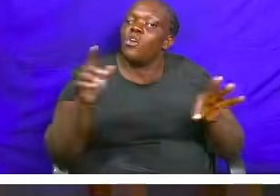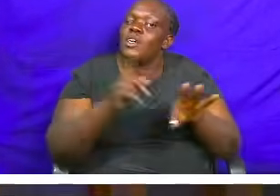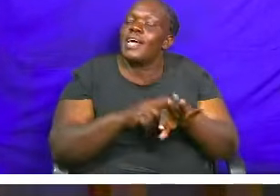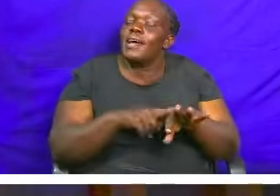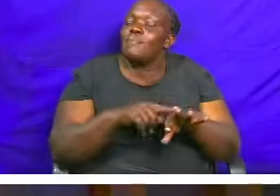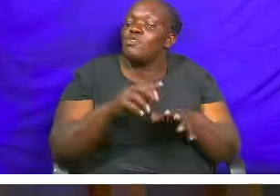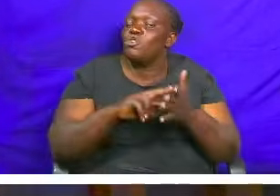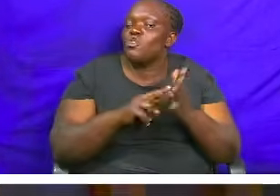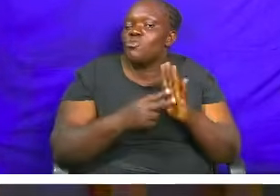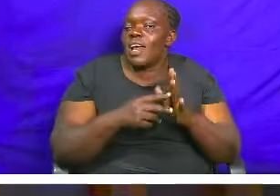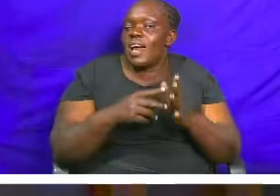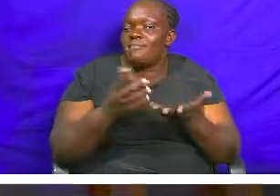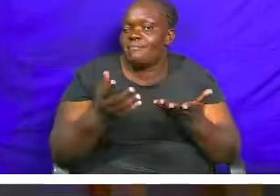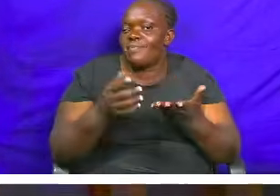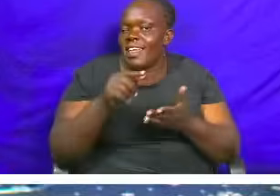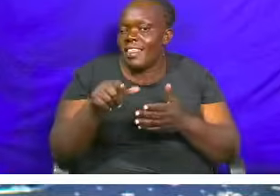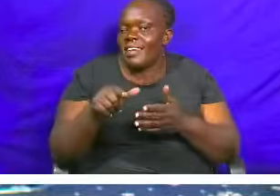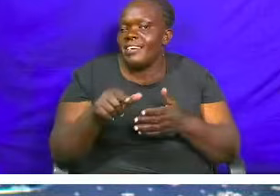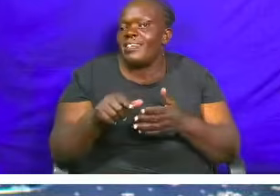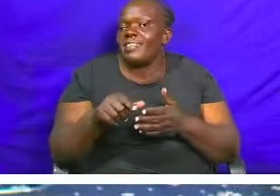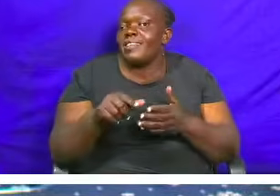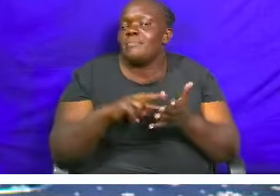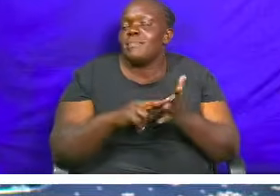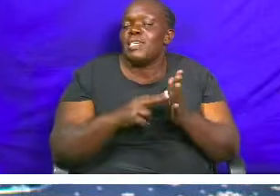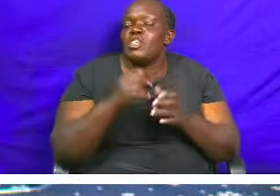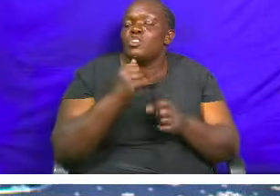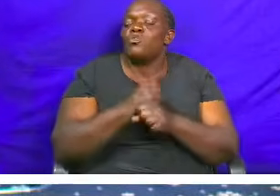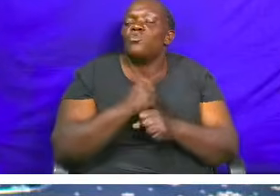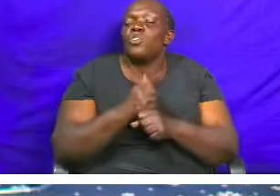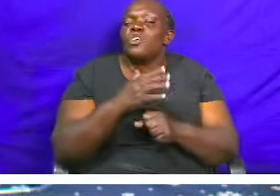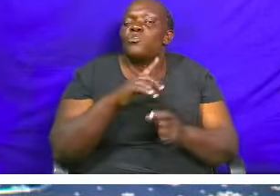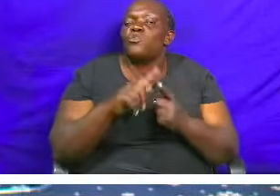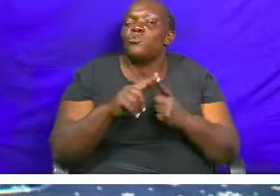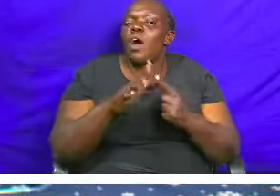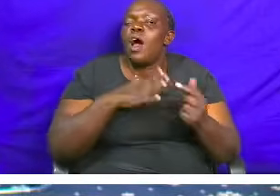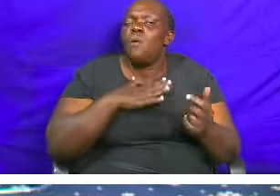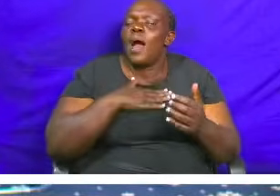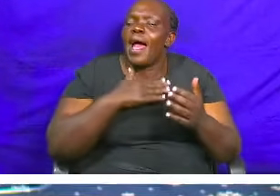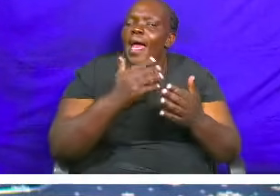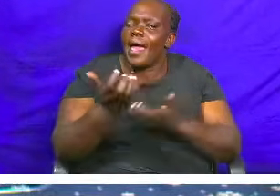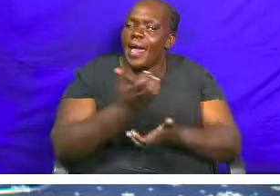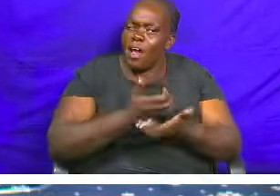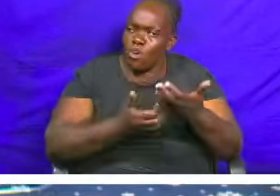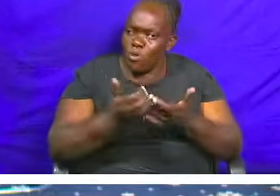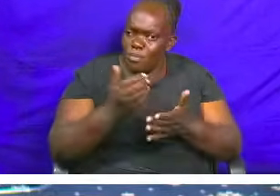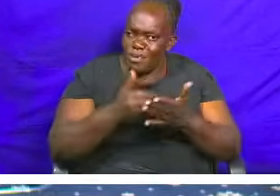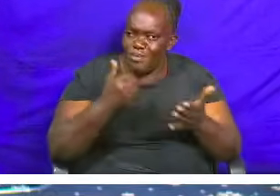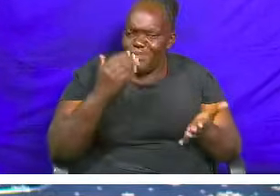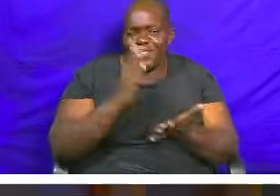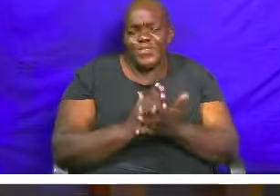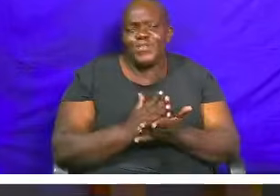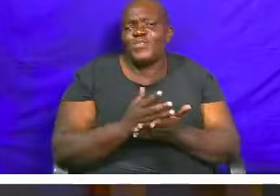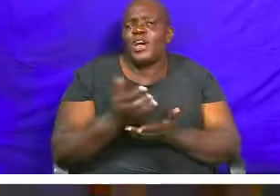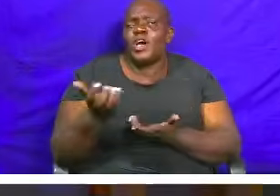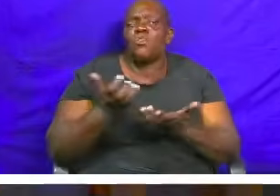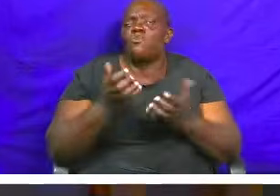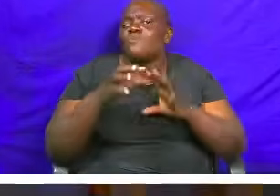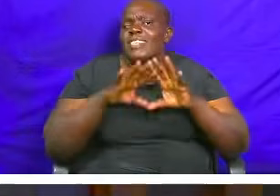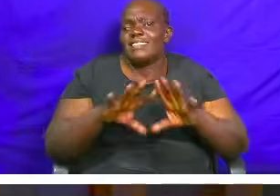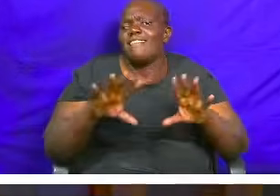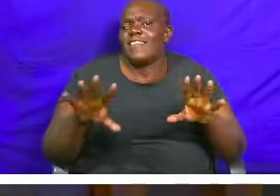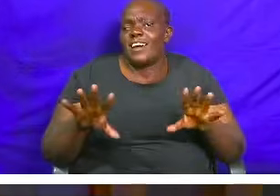or service. So what this 500 million, what was it doing to our economy? So it had put a strain on our forex,